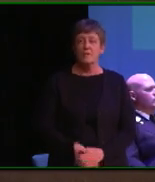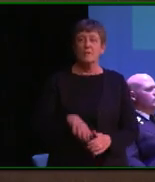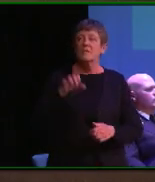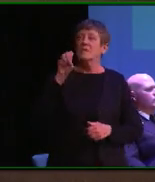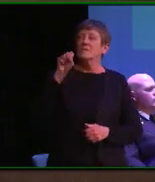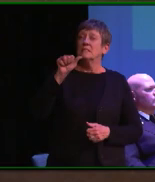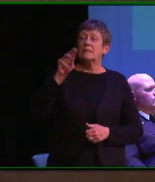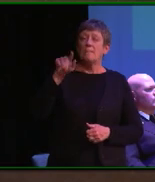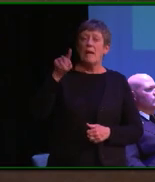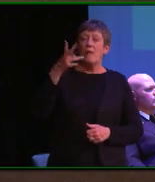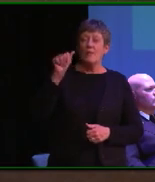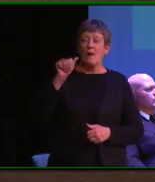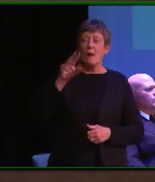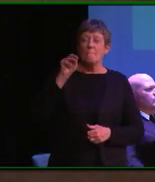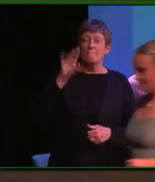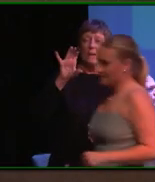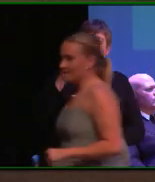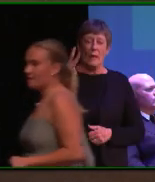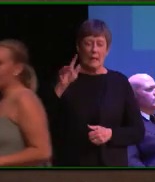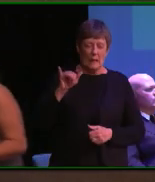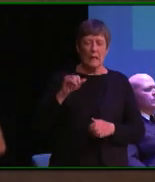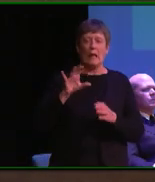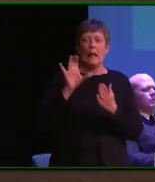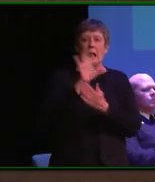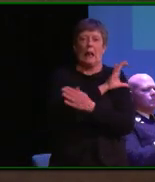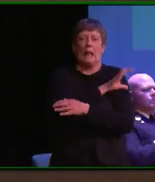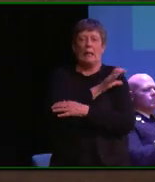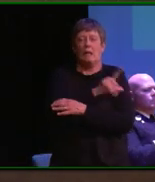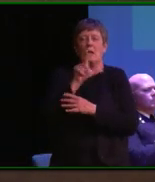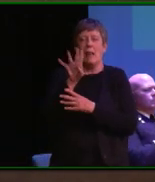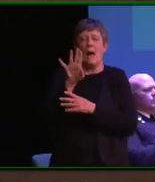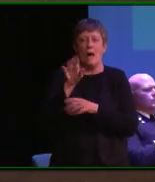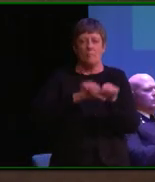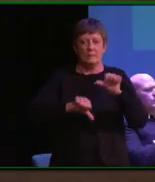Samantha McWinney, Clinical Lab Science.